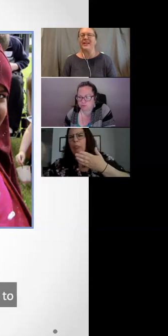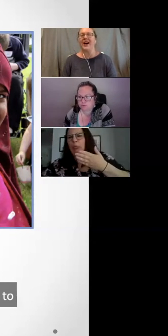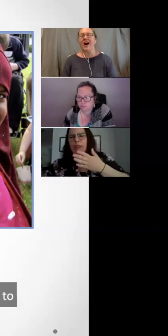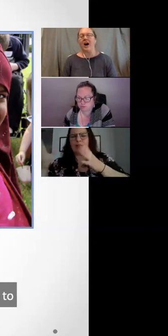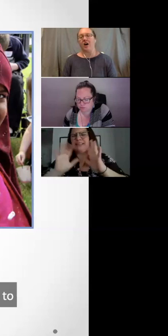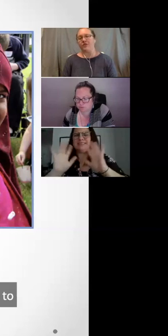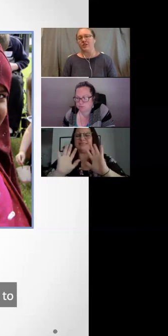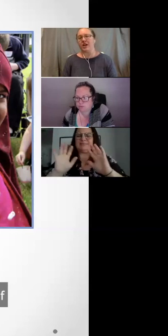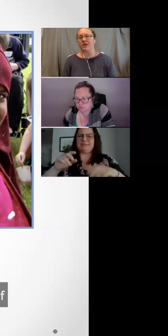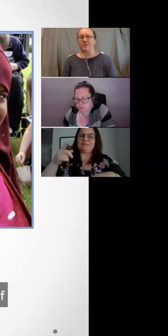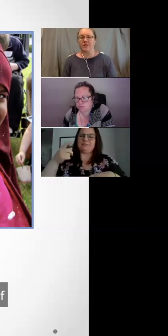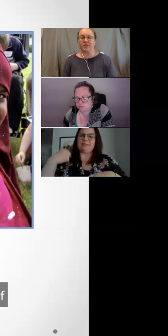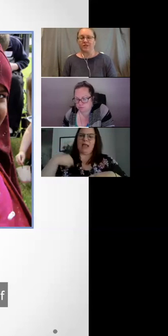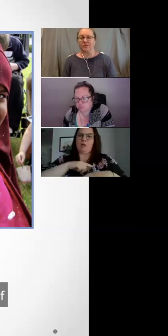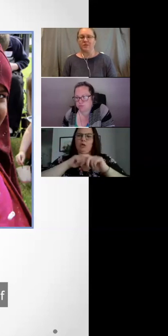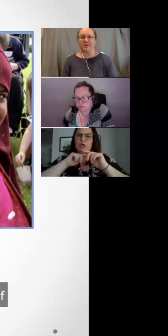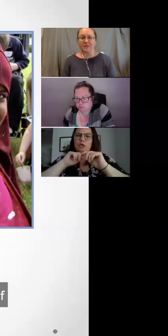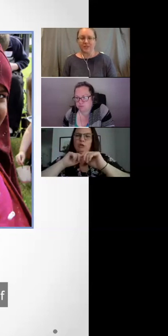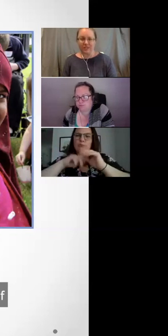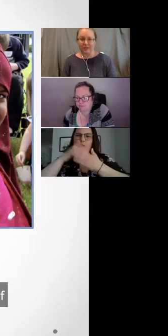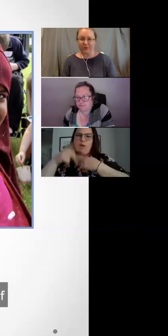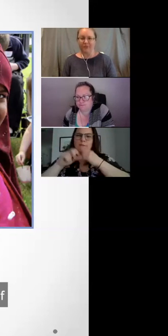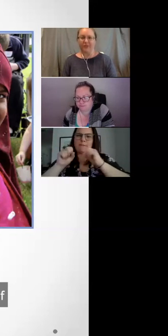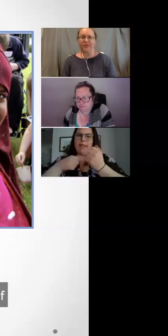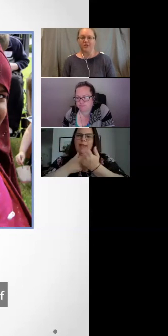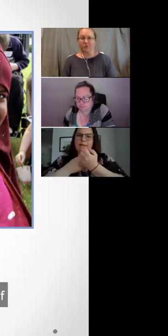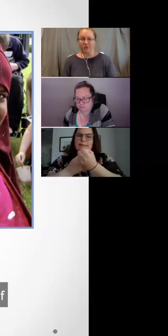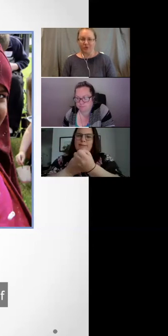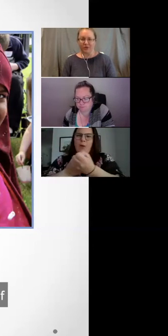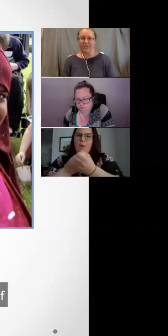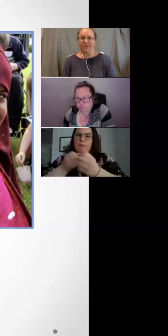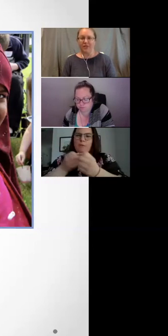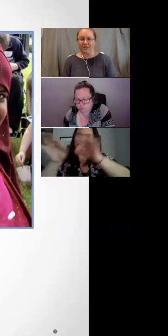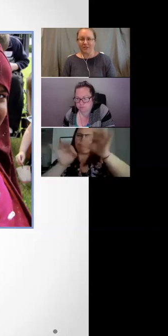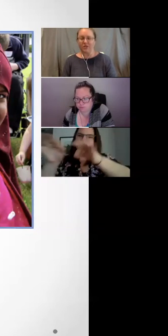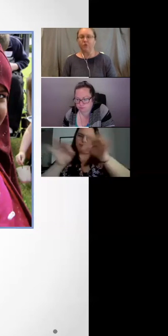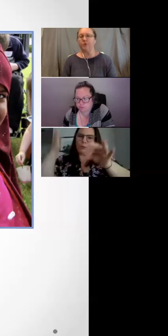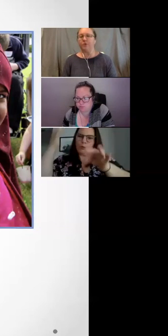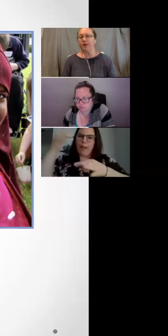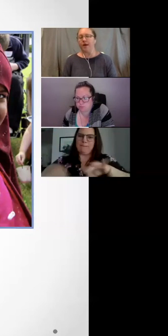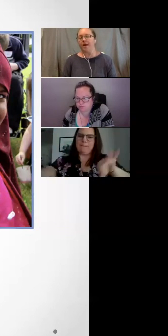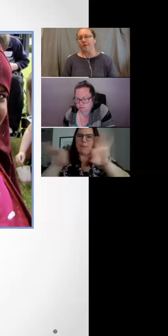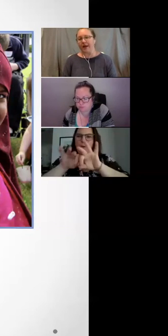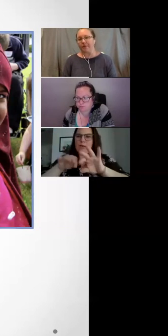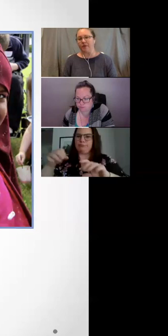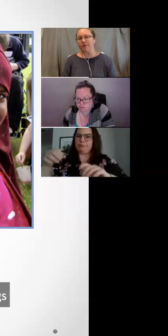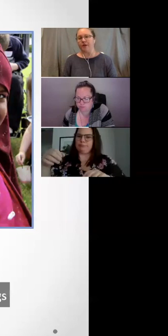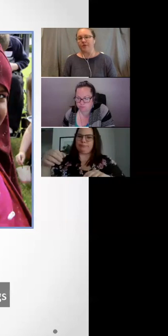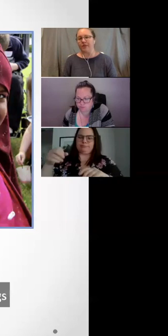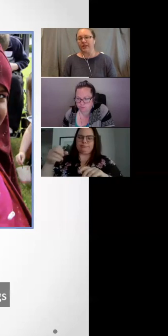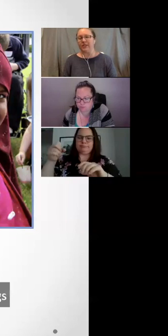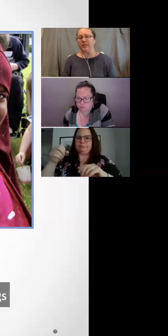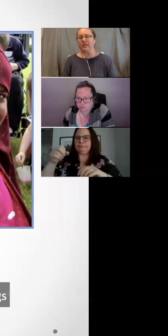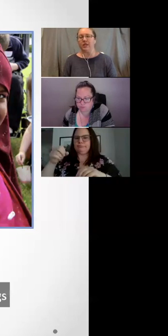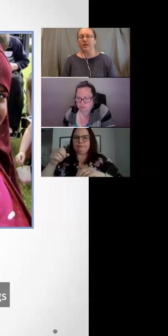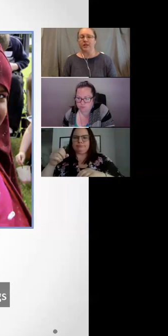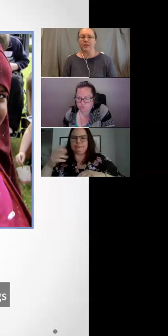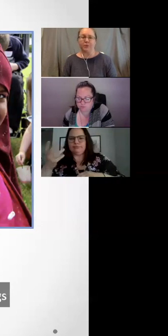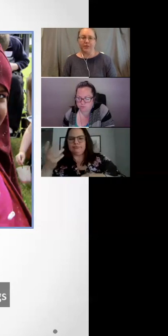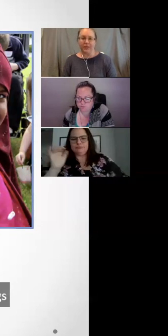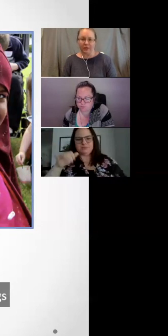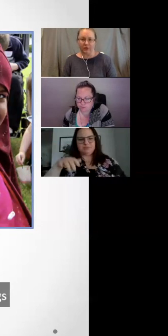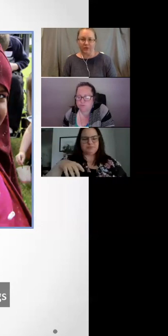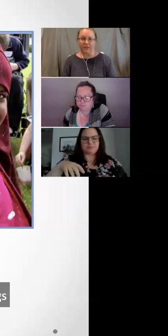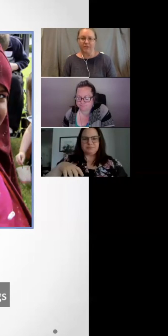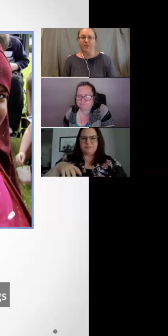important. Oftentimes there is a resistance to putting funding towards those kinds of things. And so we would back up the family in